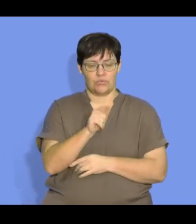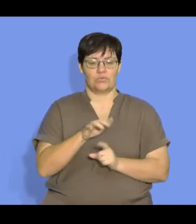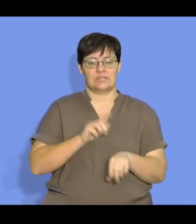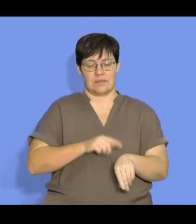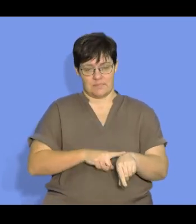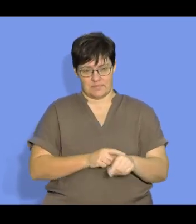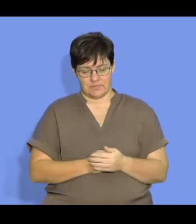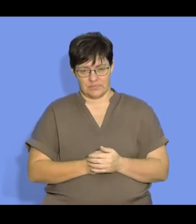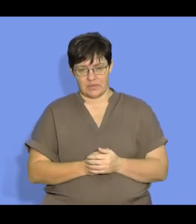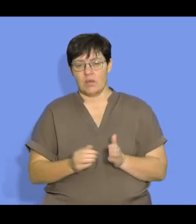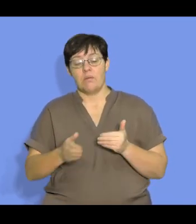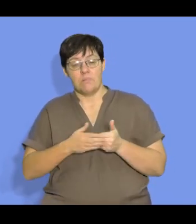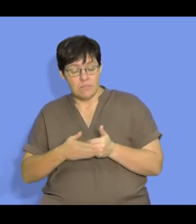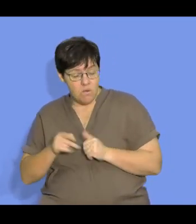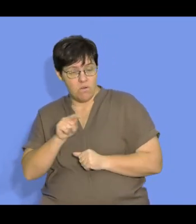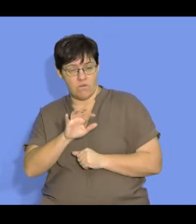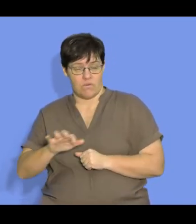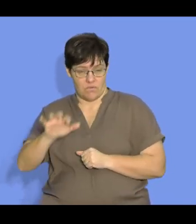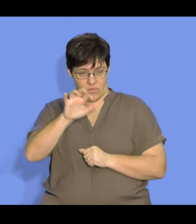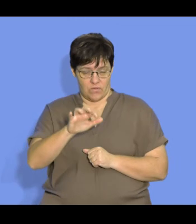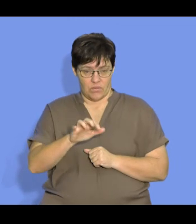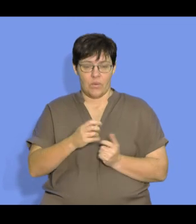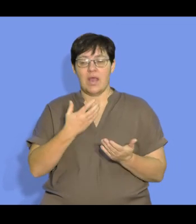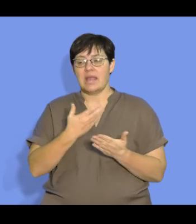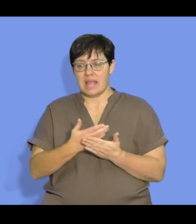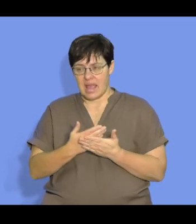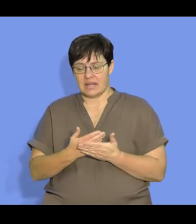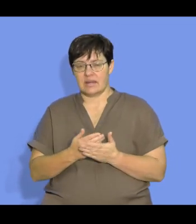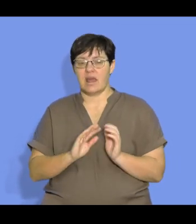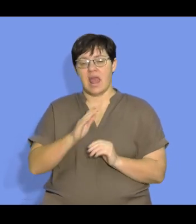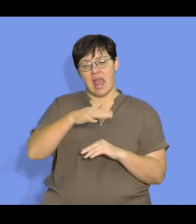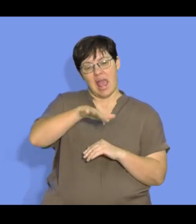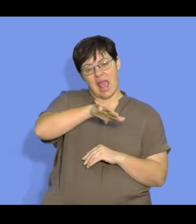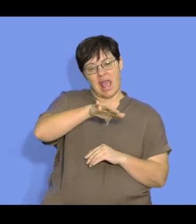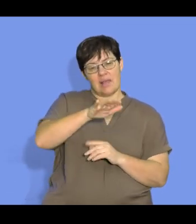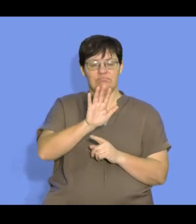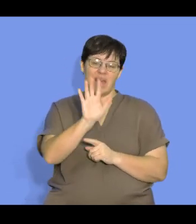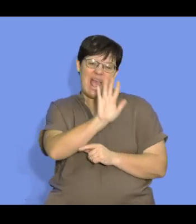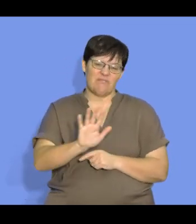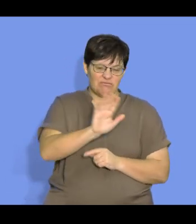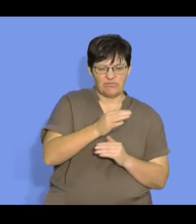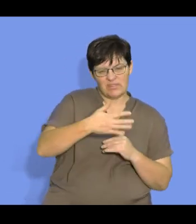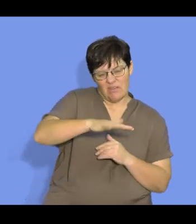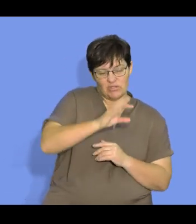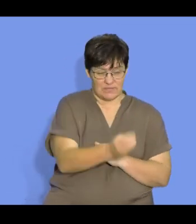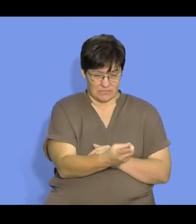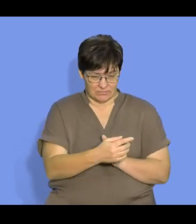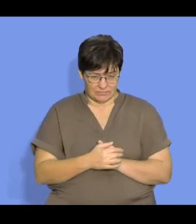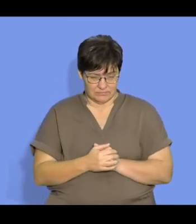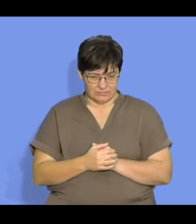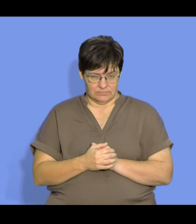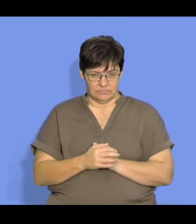have more particles that actually has that average kinetic energy. And if we go look at how